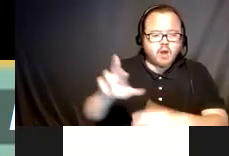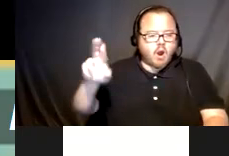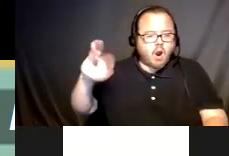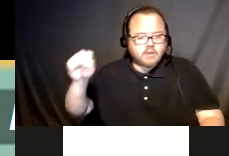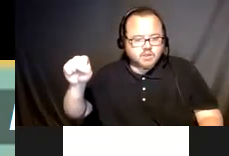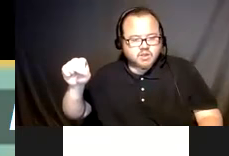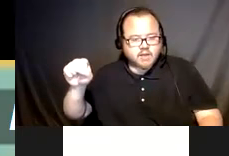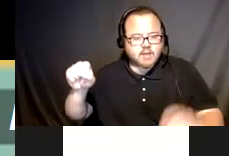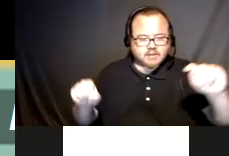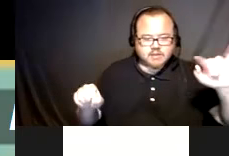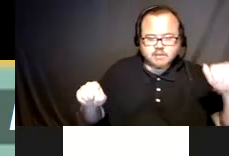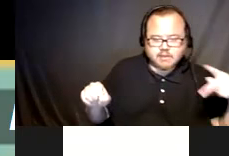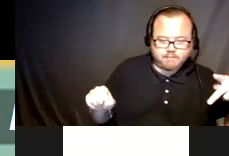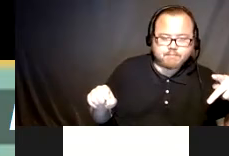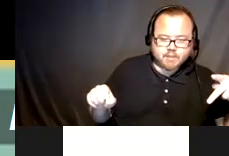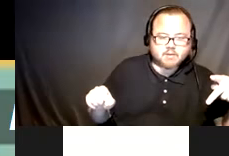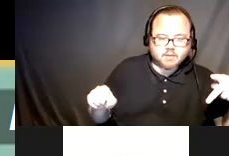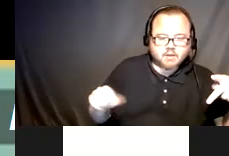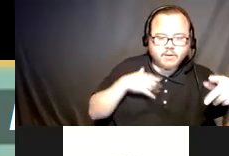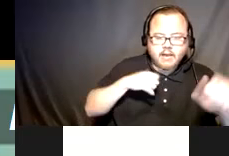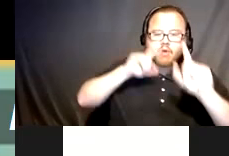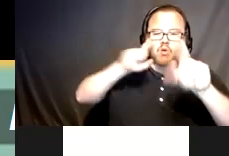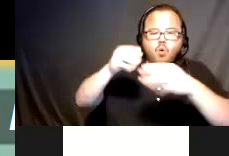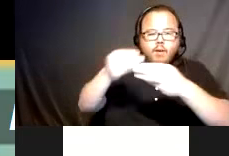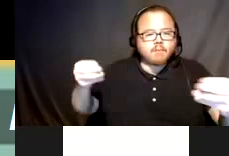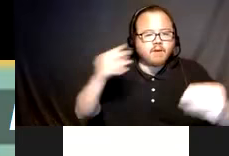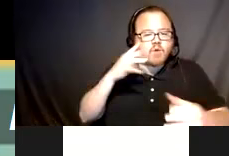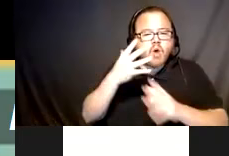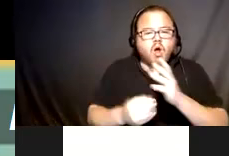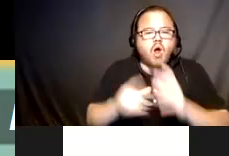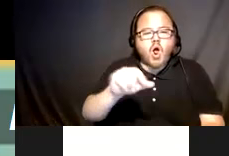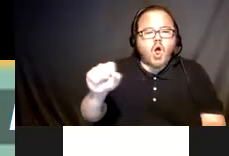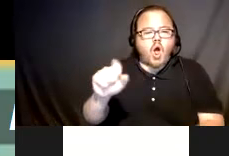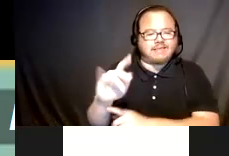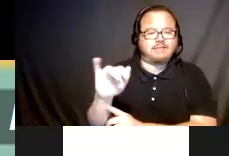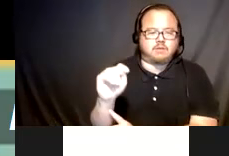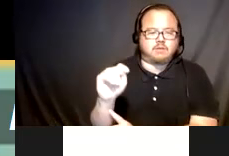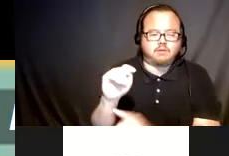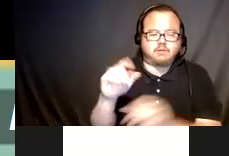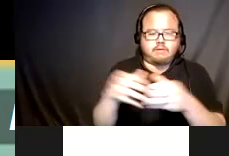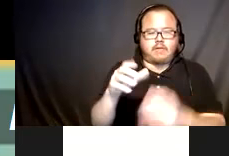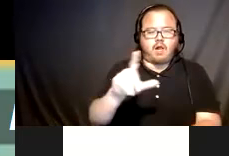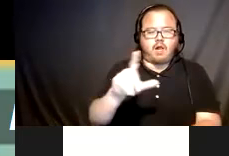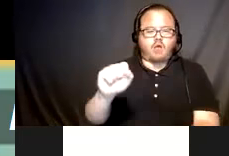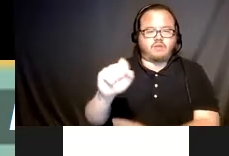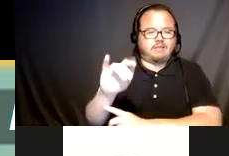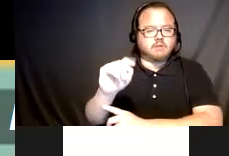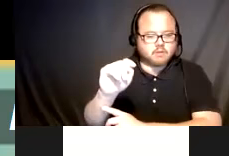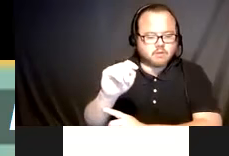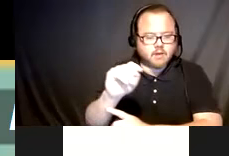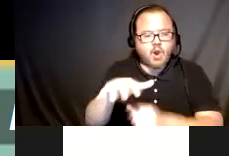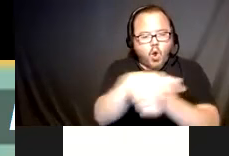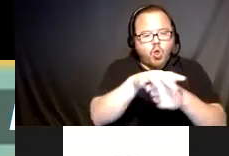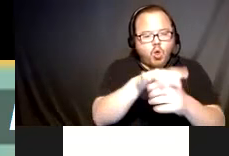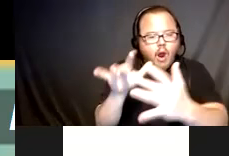Health, and TIP so that we can order materials for the loss kits and local outreach to